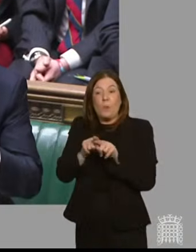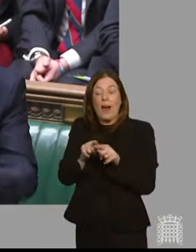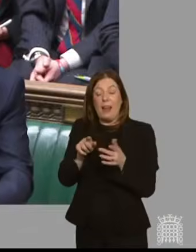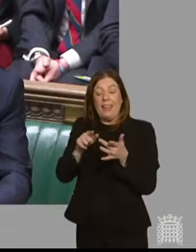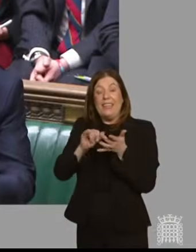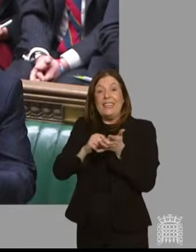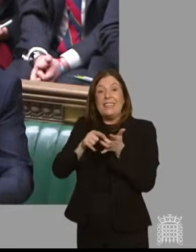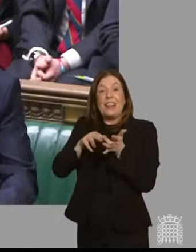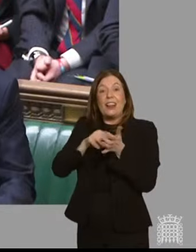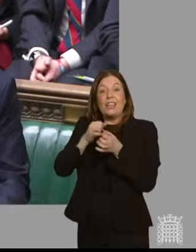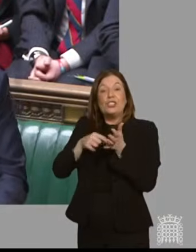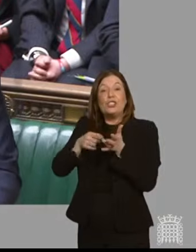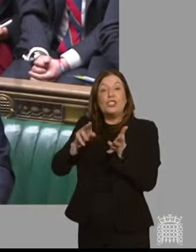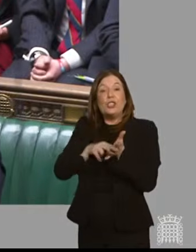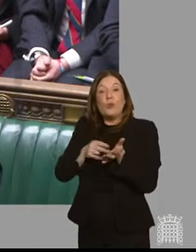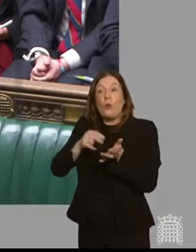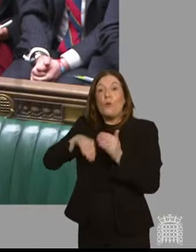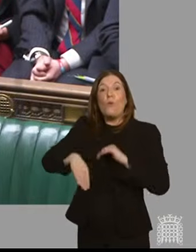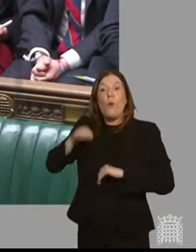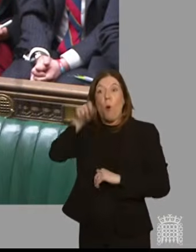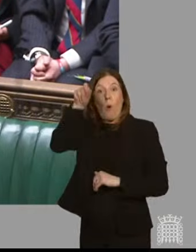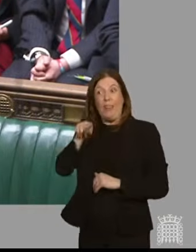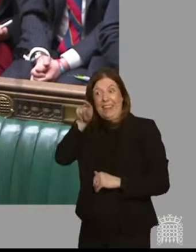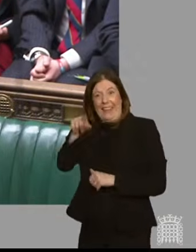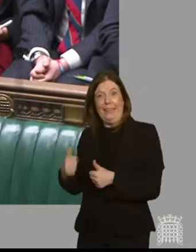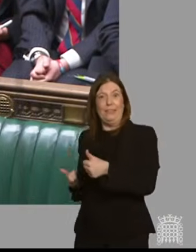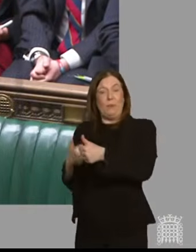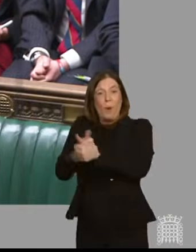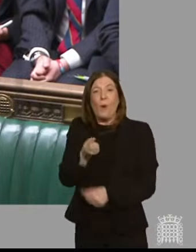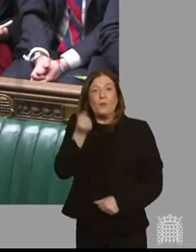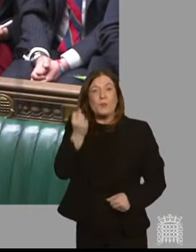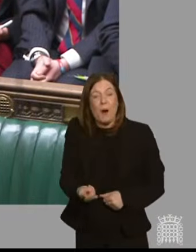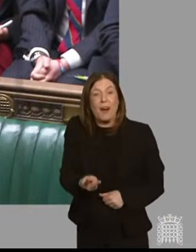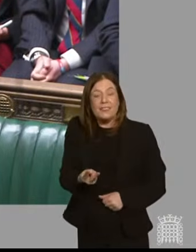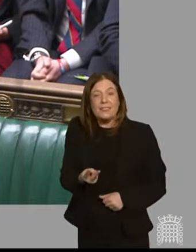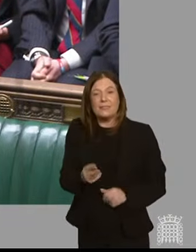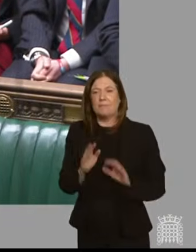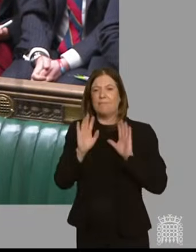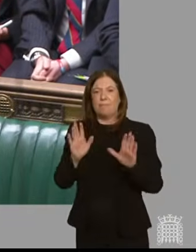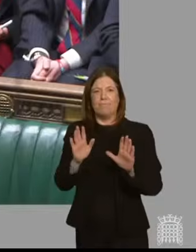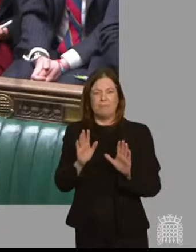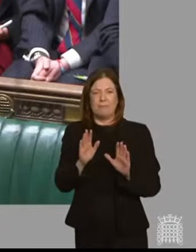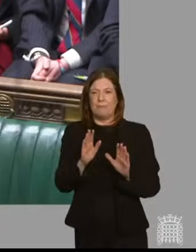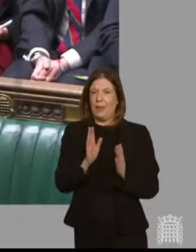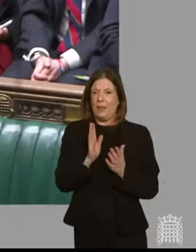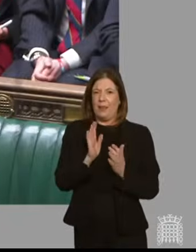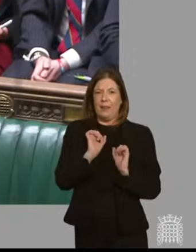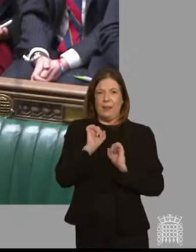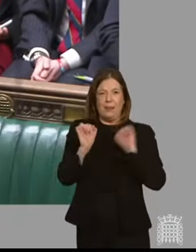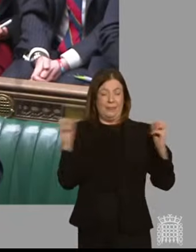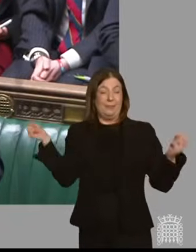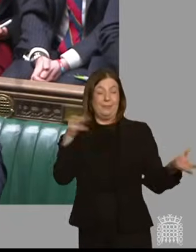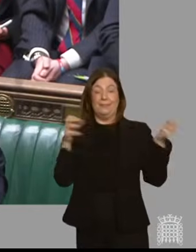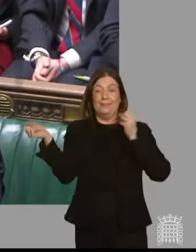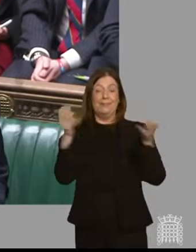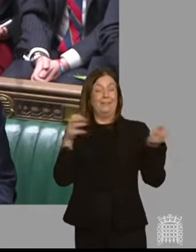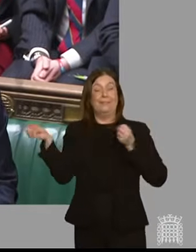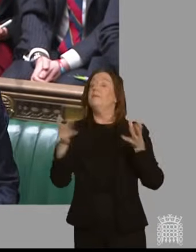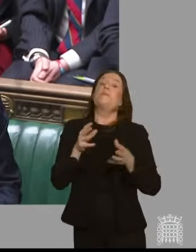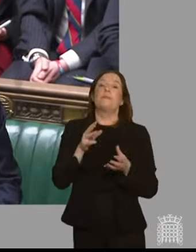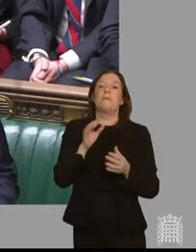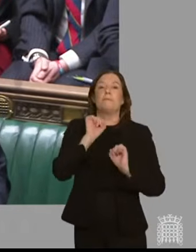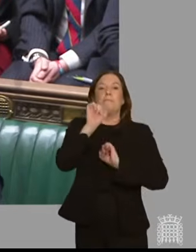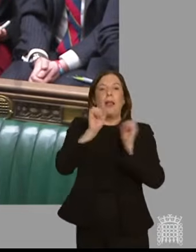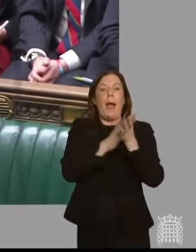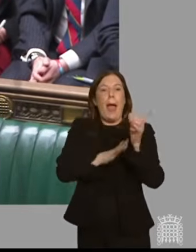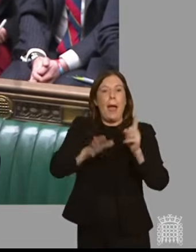seen members of Parliament's homes surrounded, their events disrupted, council meetings threatened, and just last